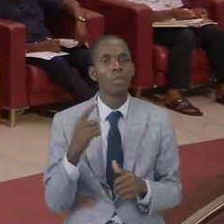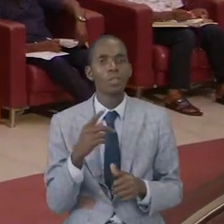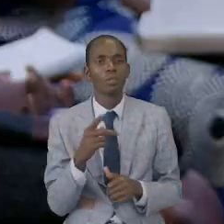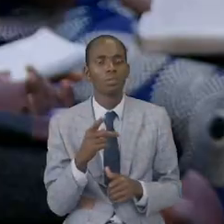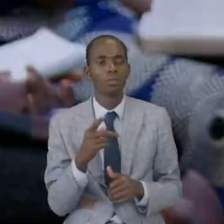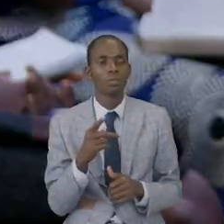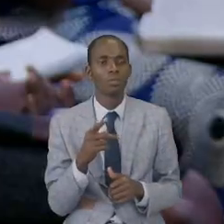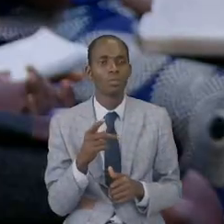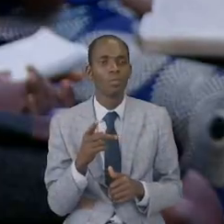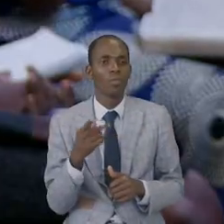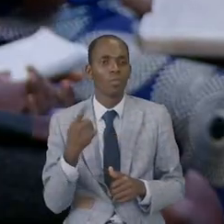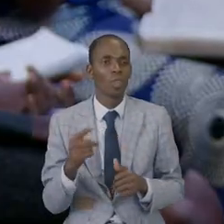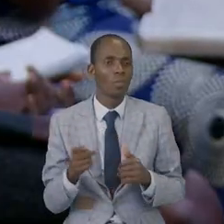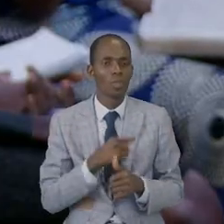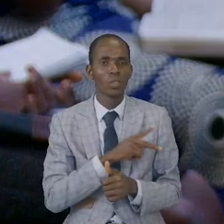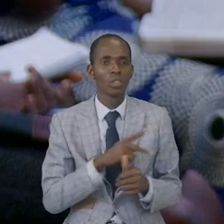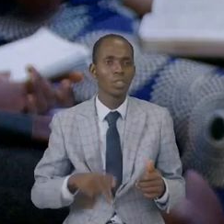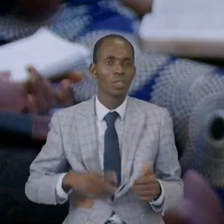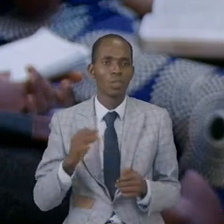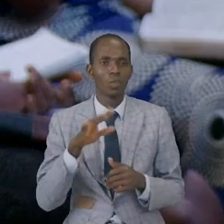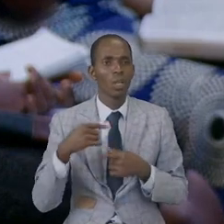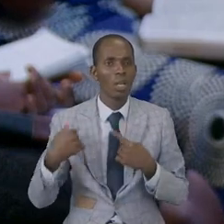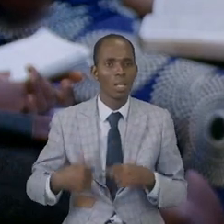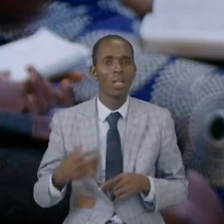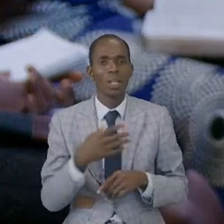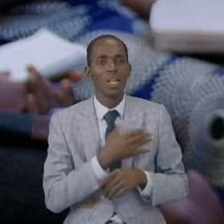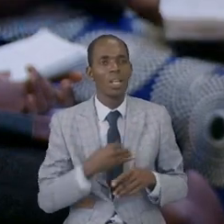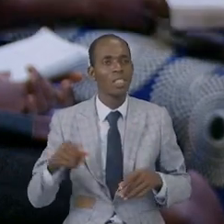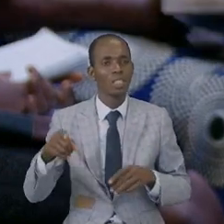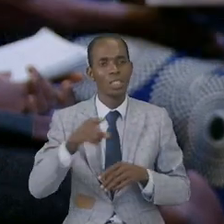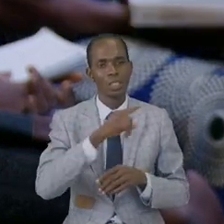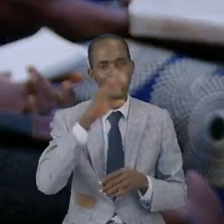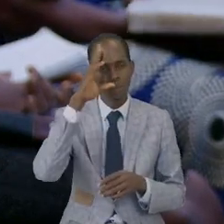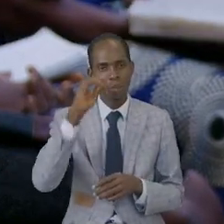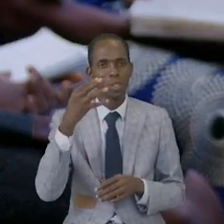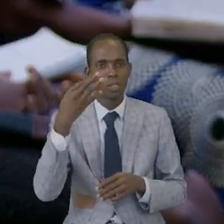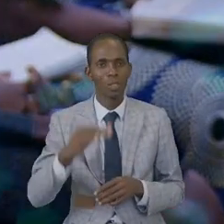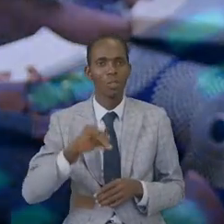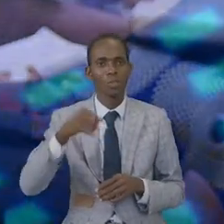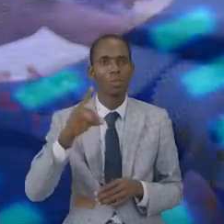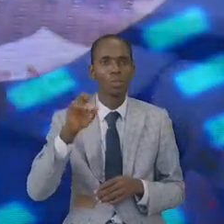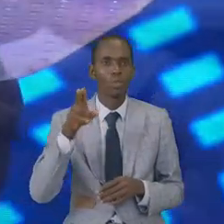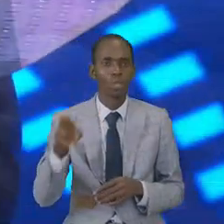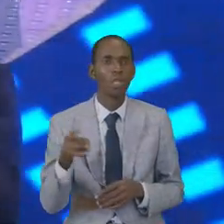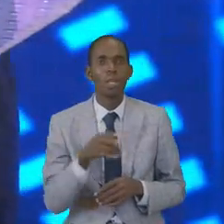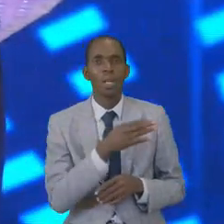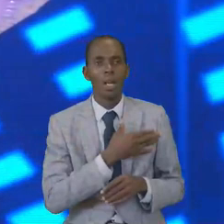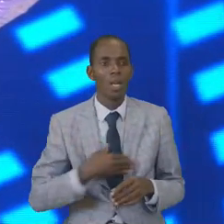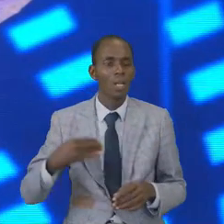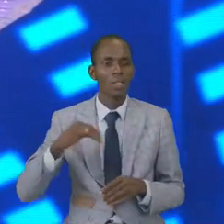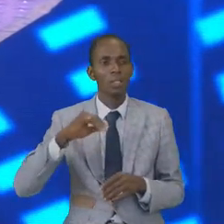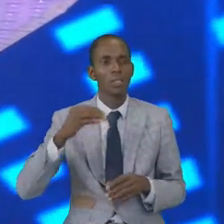your of the heart. And ye men of Judah and inhabitants of Jerusalem, lest my